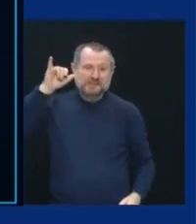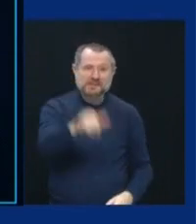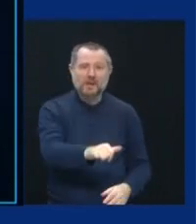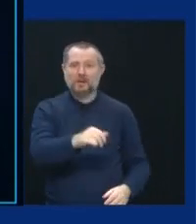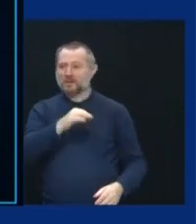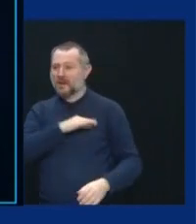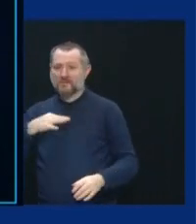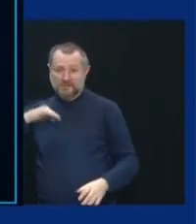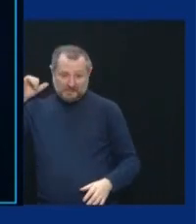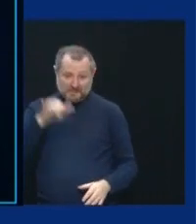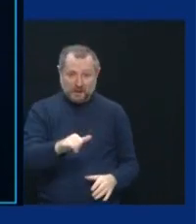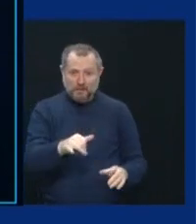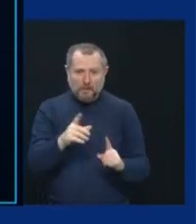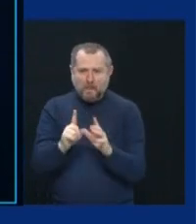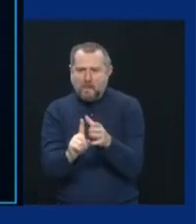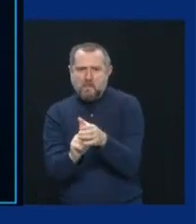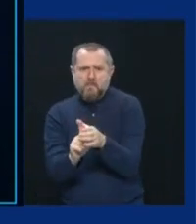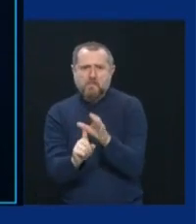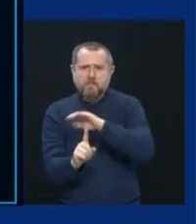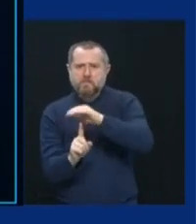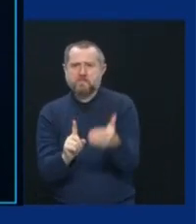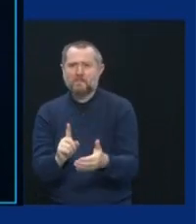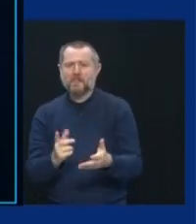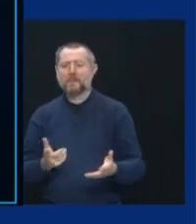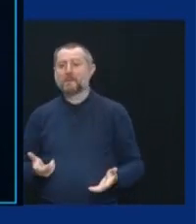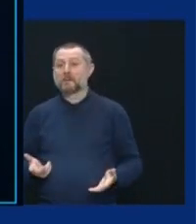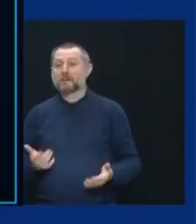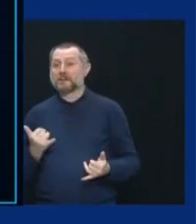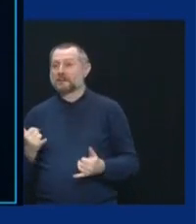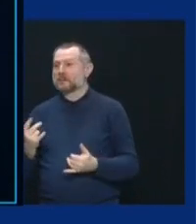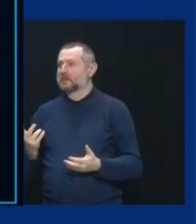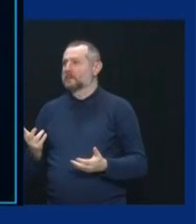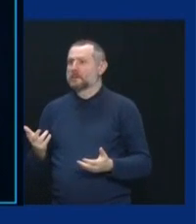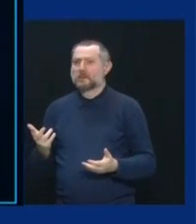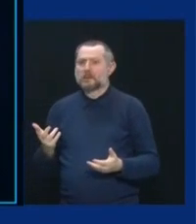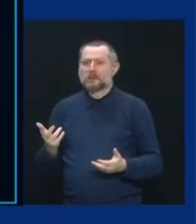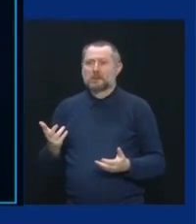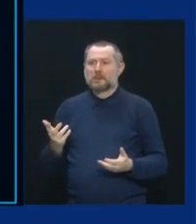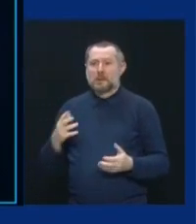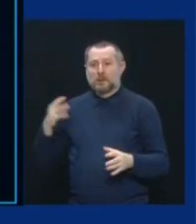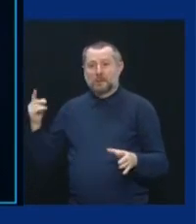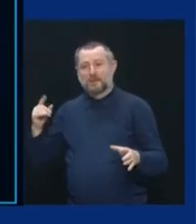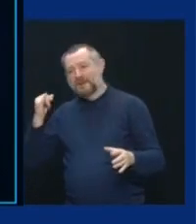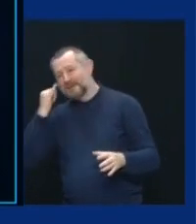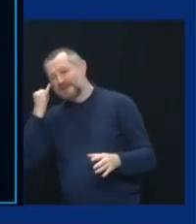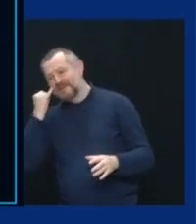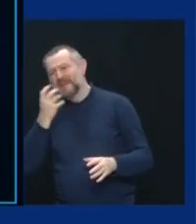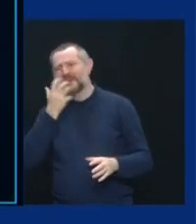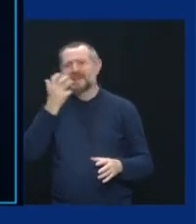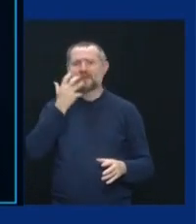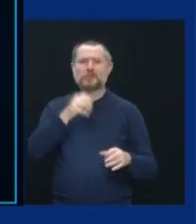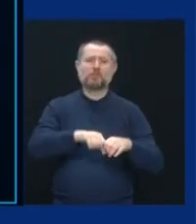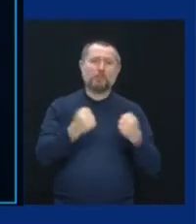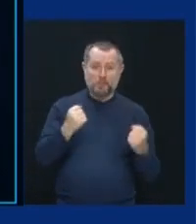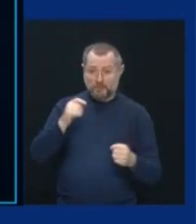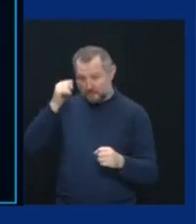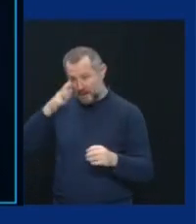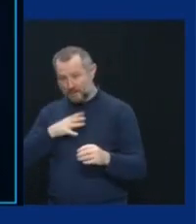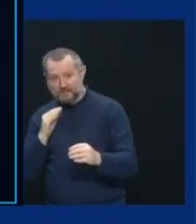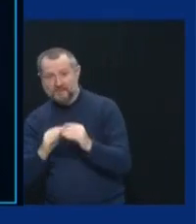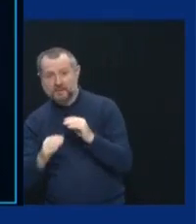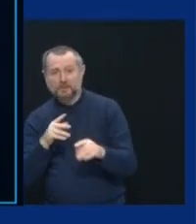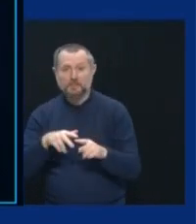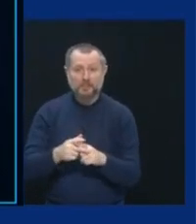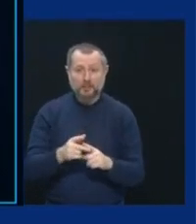Anybody can bring it in. A delivery man brings it in. The heating repairman brings it in. The food